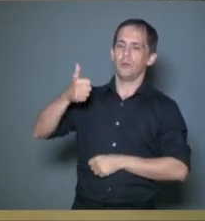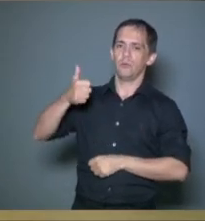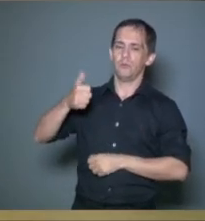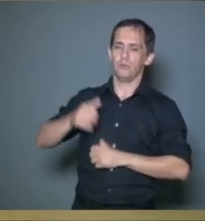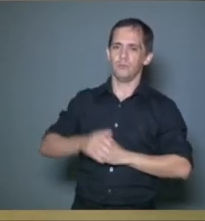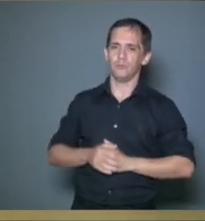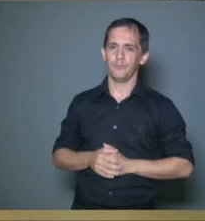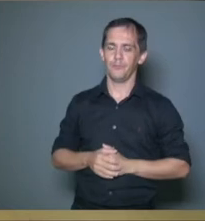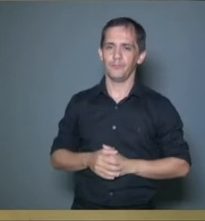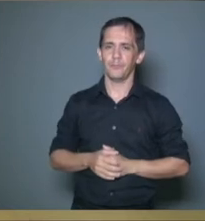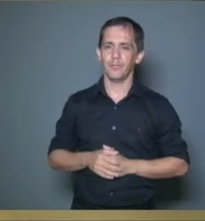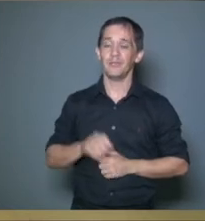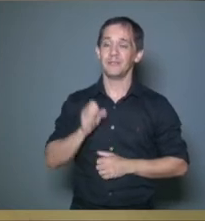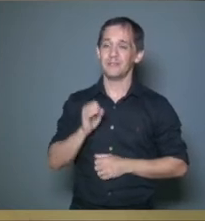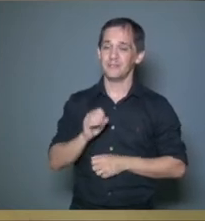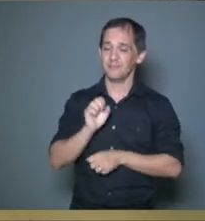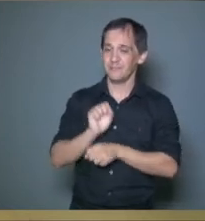ago.